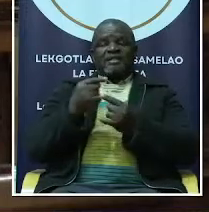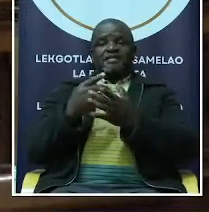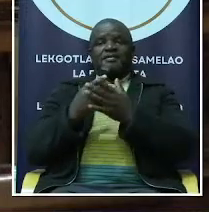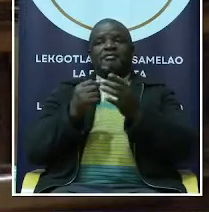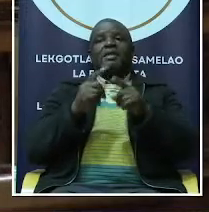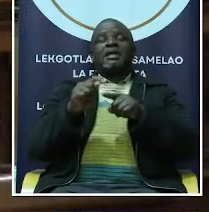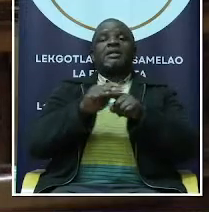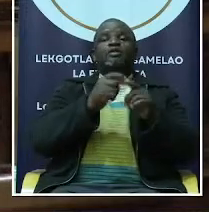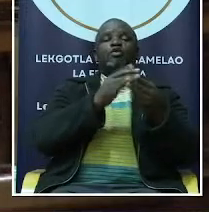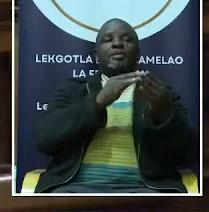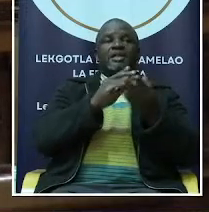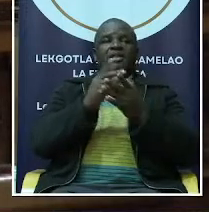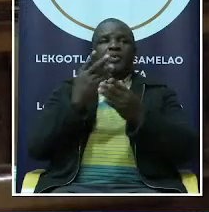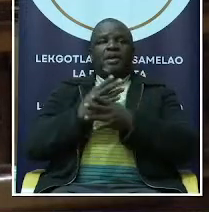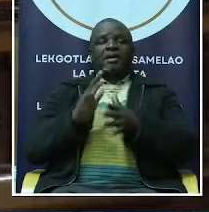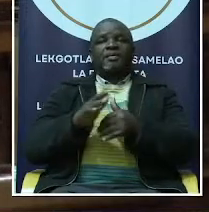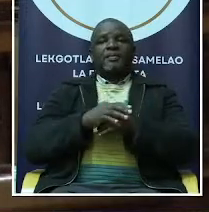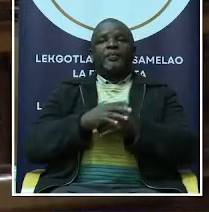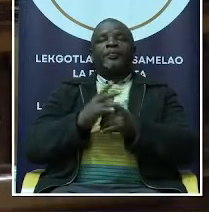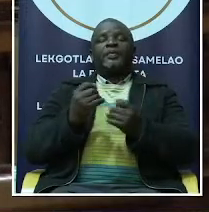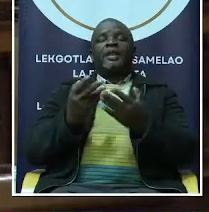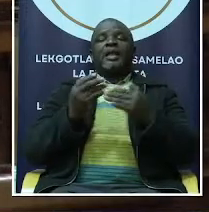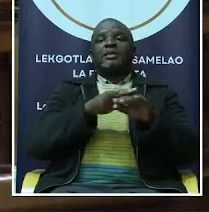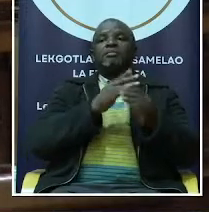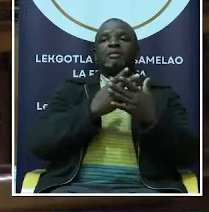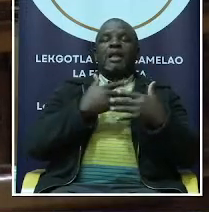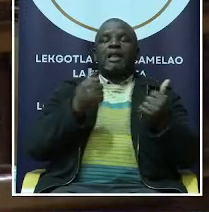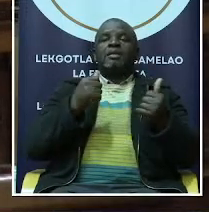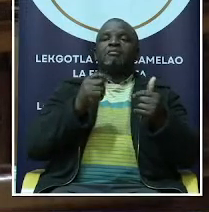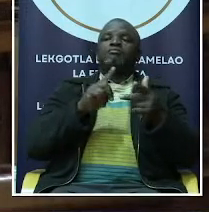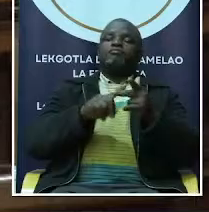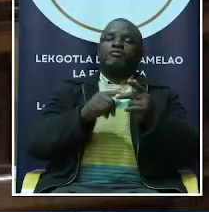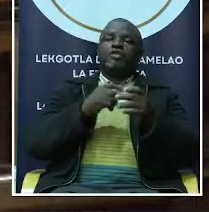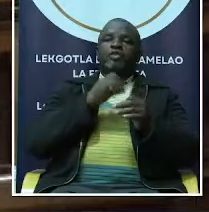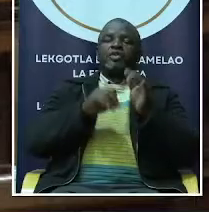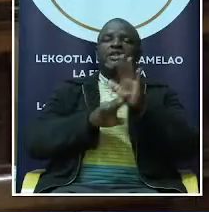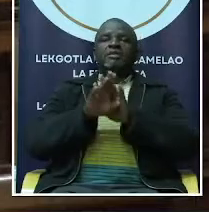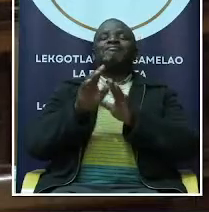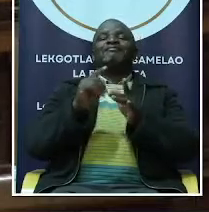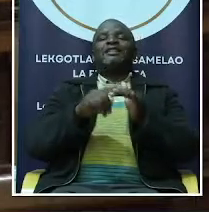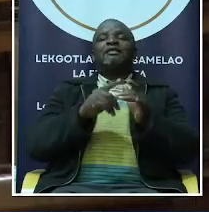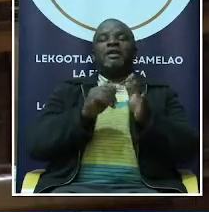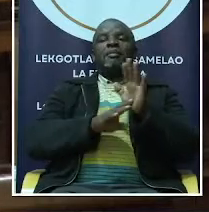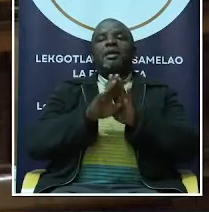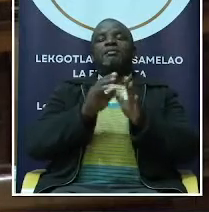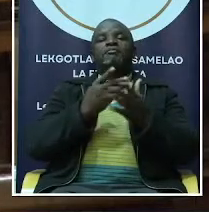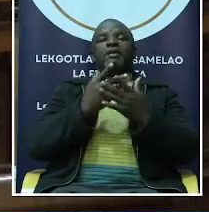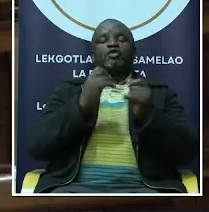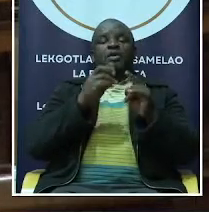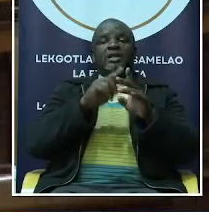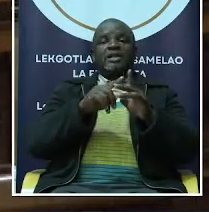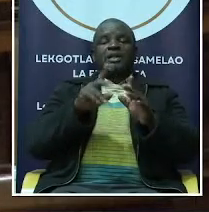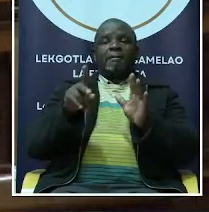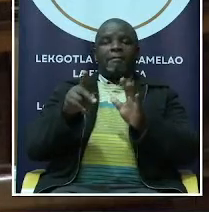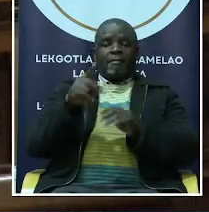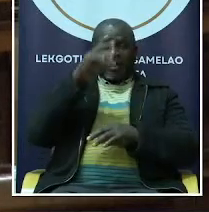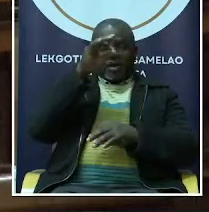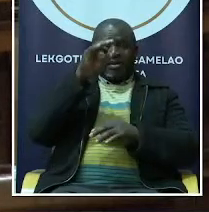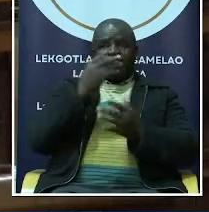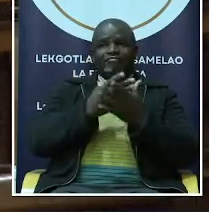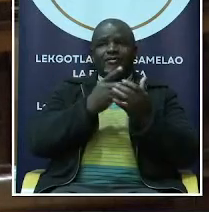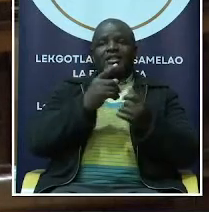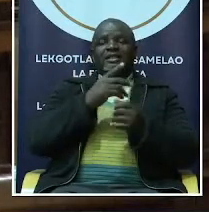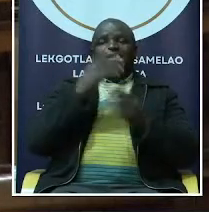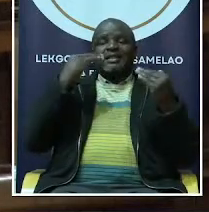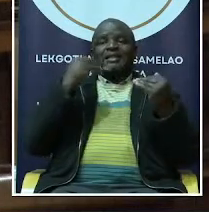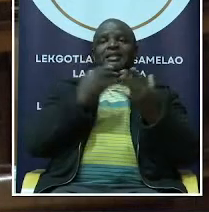trained community workers, integrating health, social development, education, police, justice, and local government